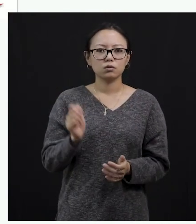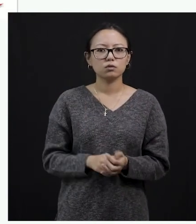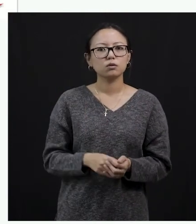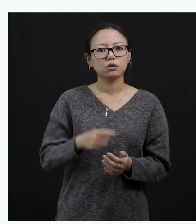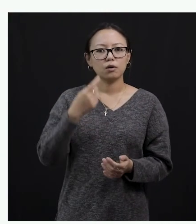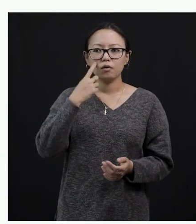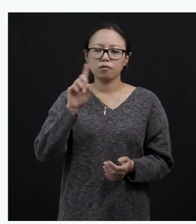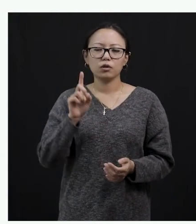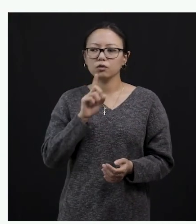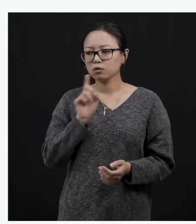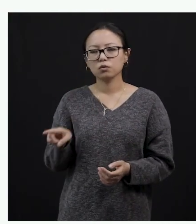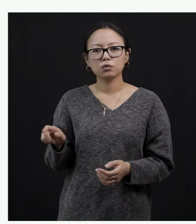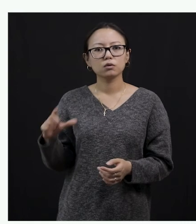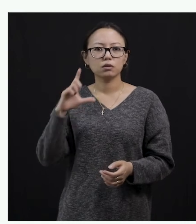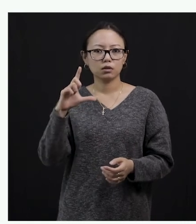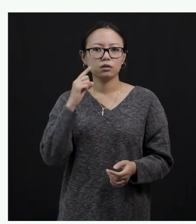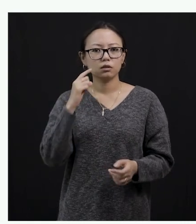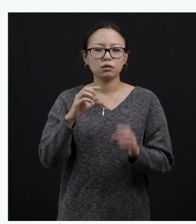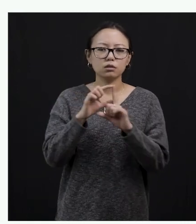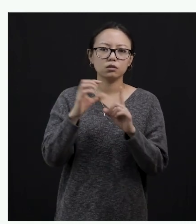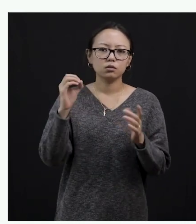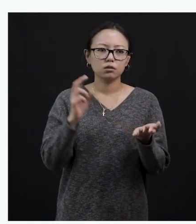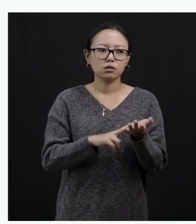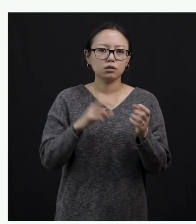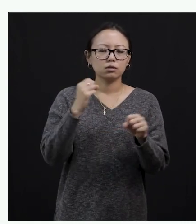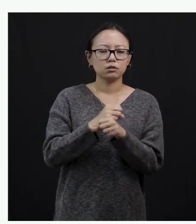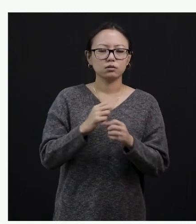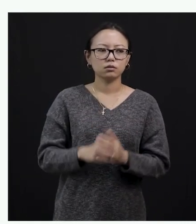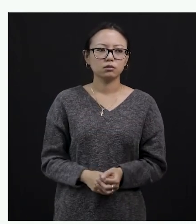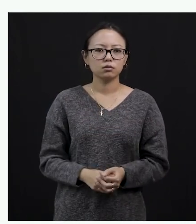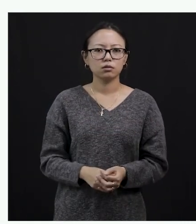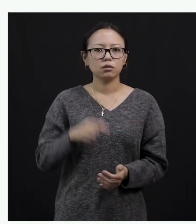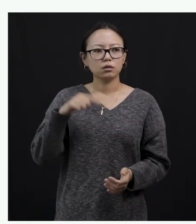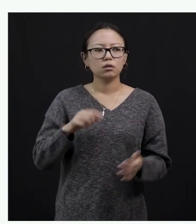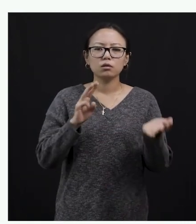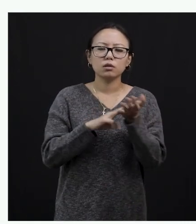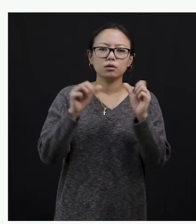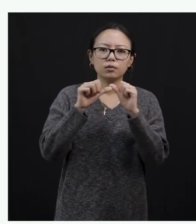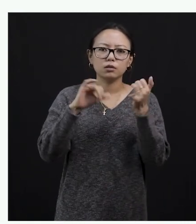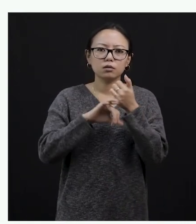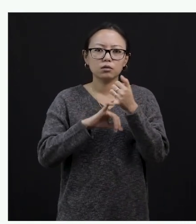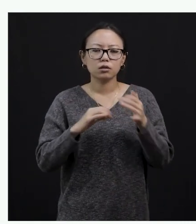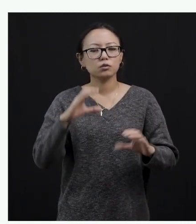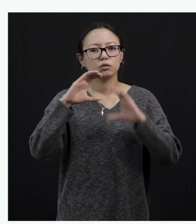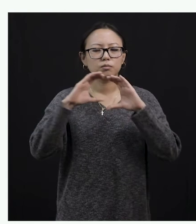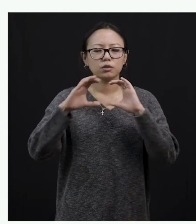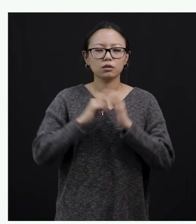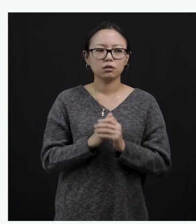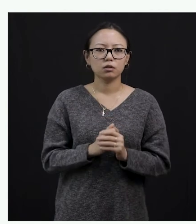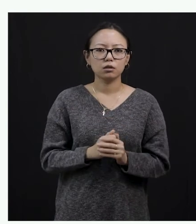gave to Lidong. Now the next one is mass communication. Mass communication means you